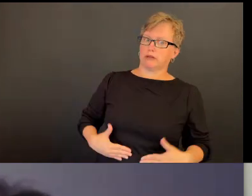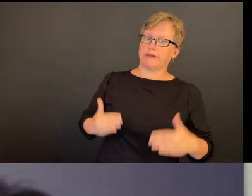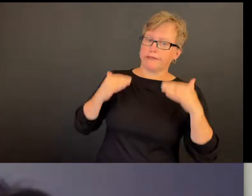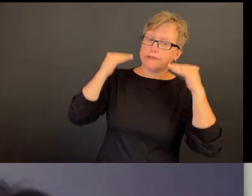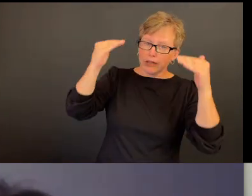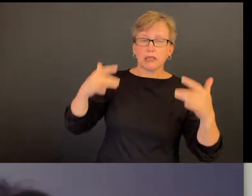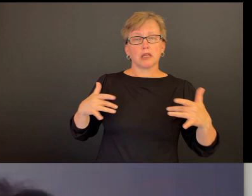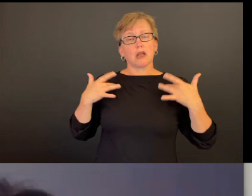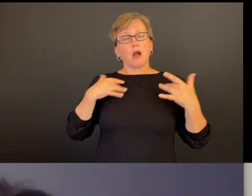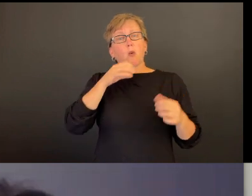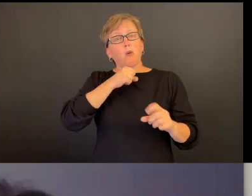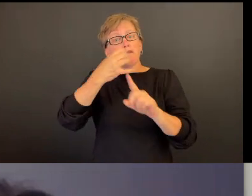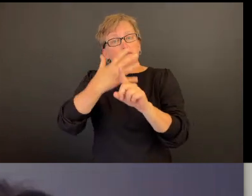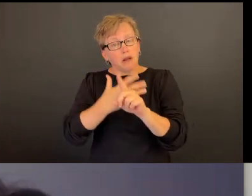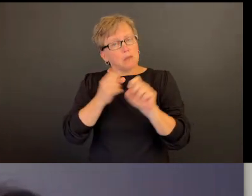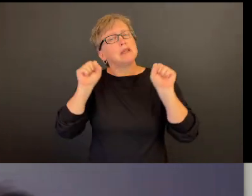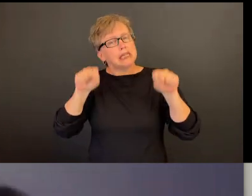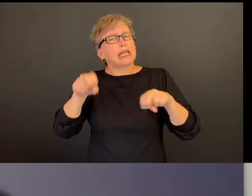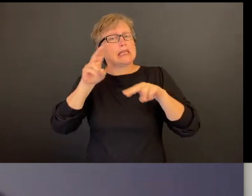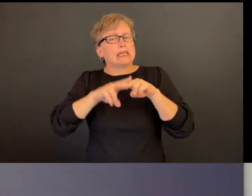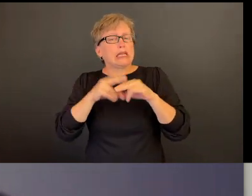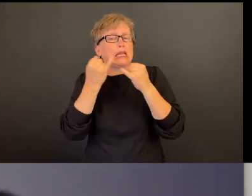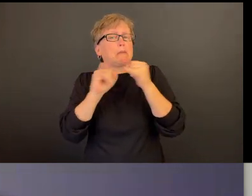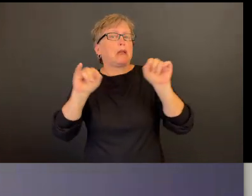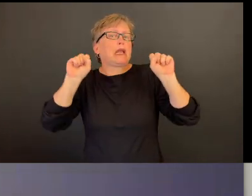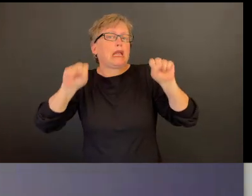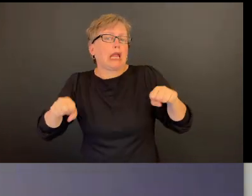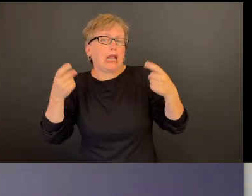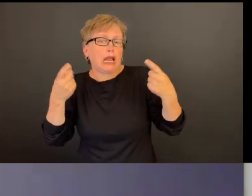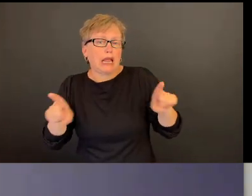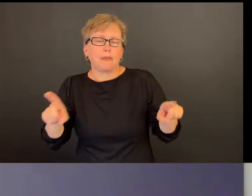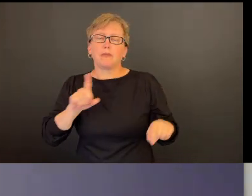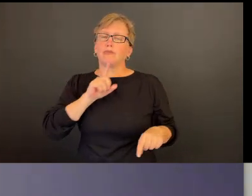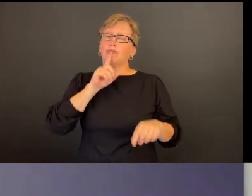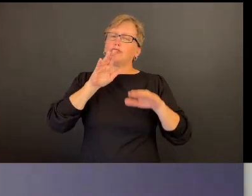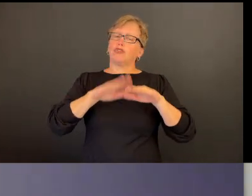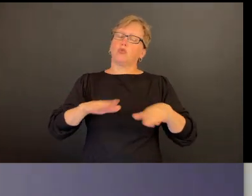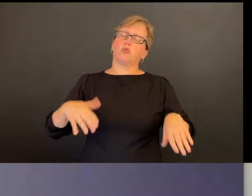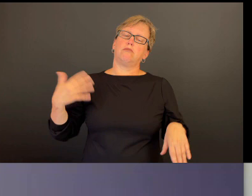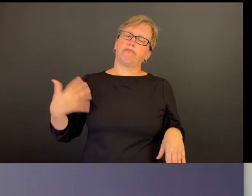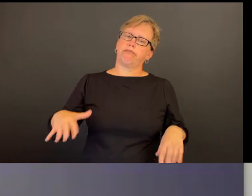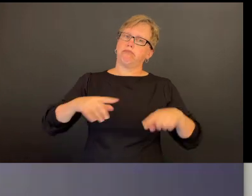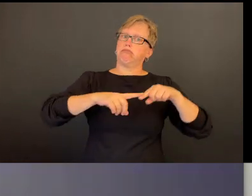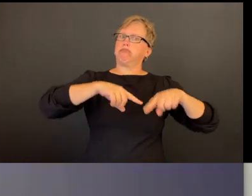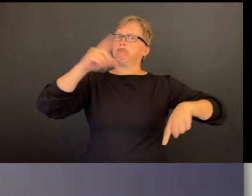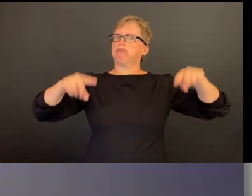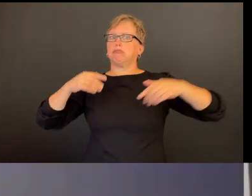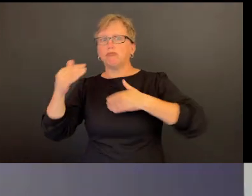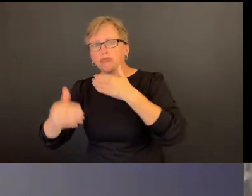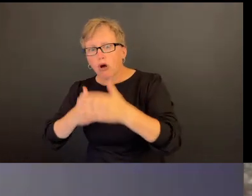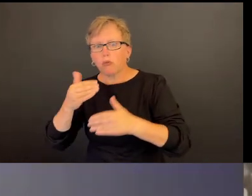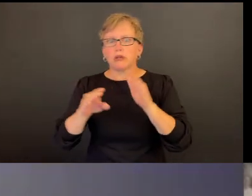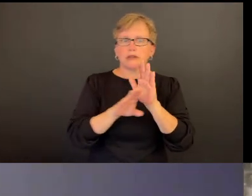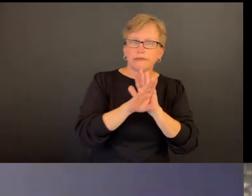be advanced and might sit up at 5 months instead of, some other time, that certainly happens. 6.